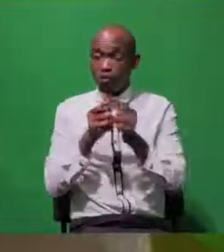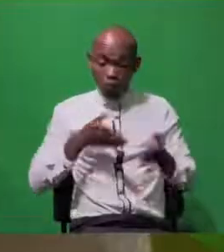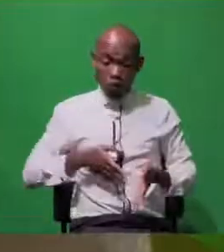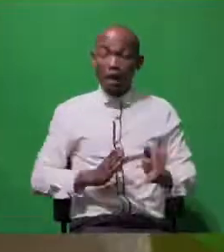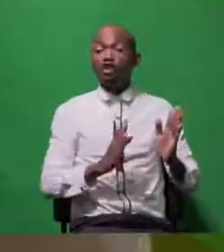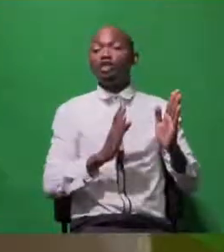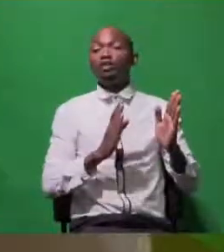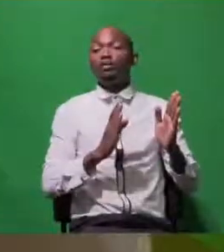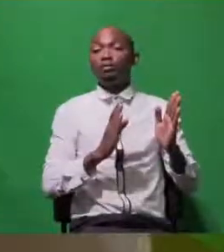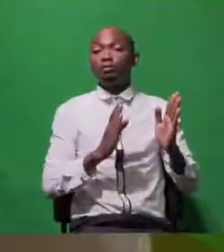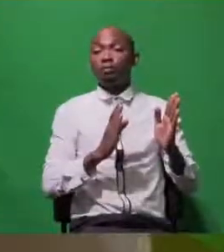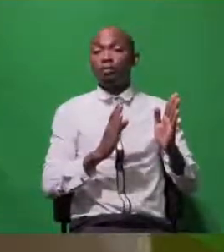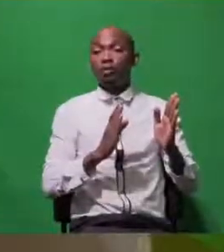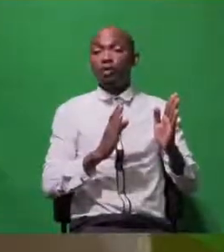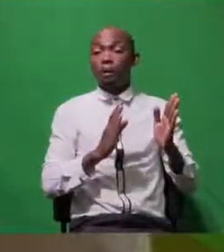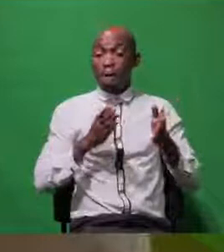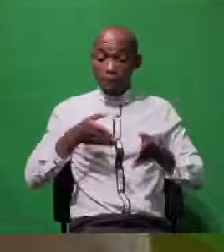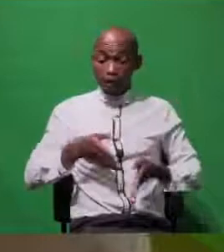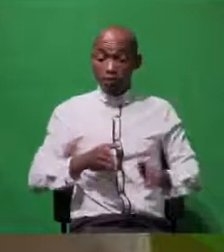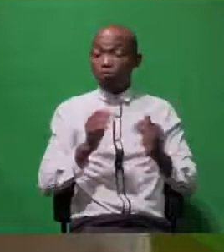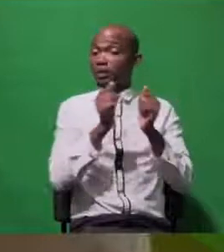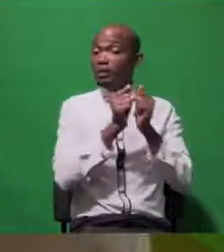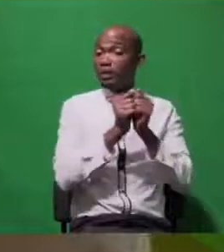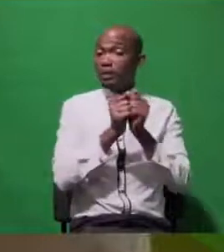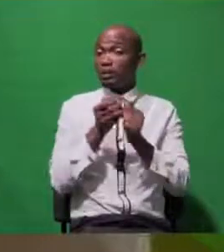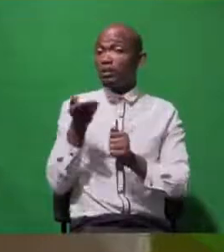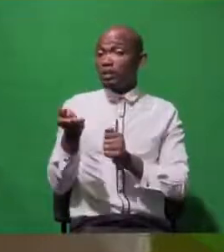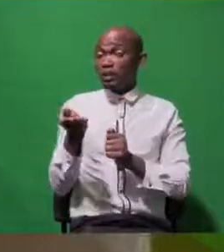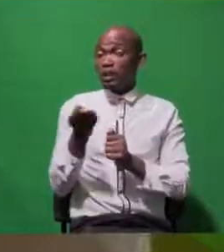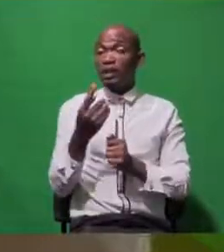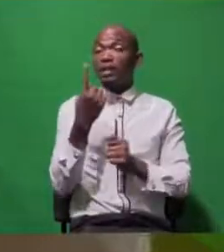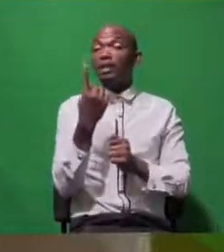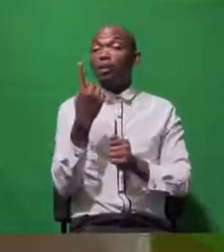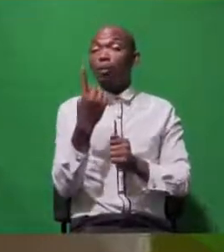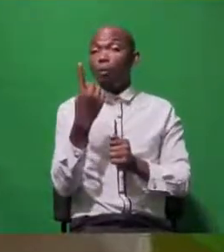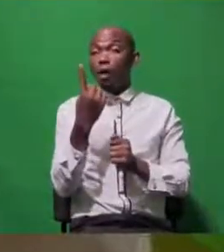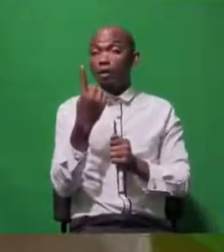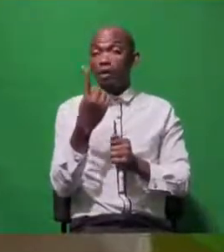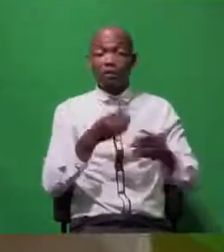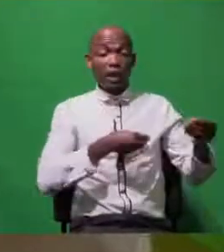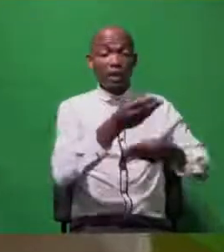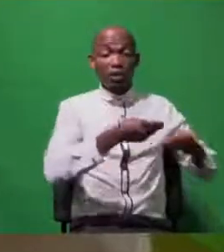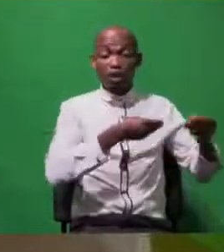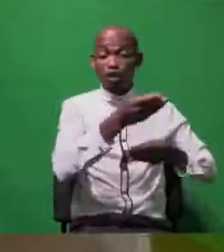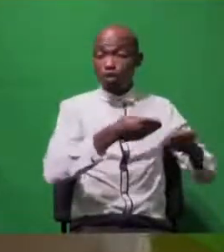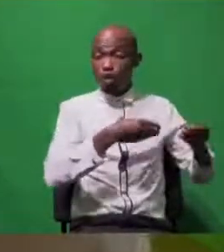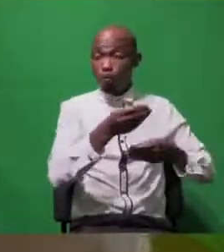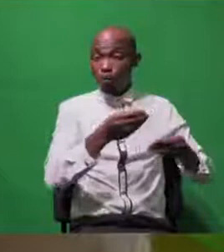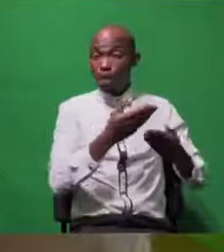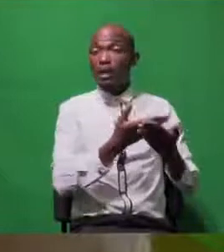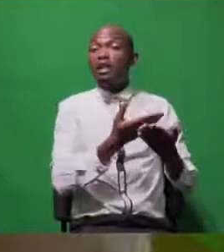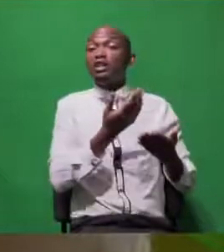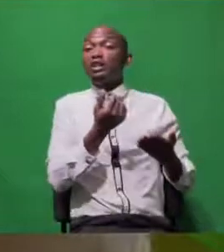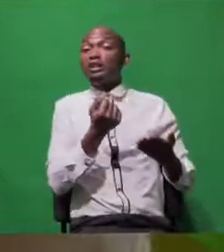production. Raw materials was one of the economic reasons